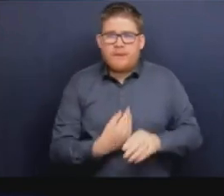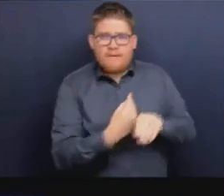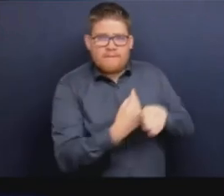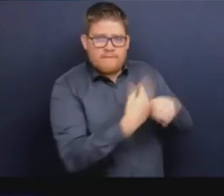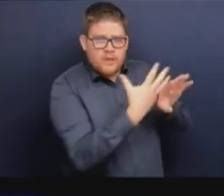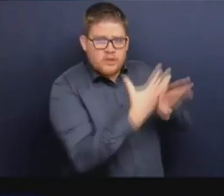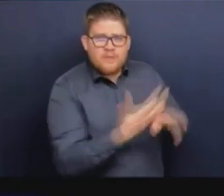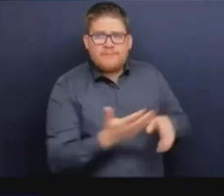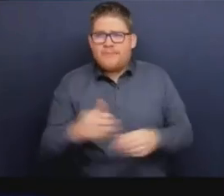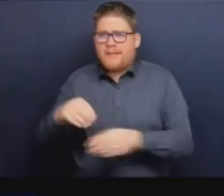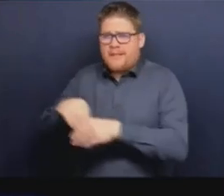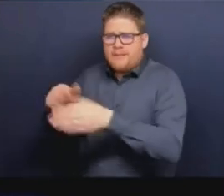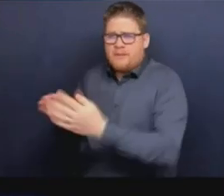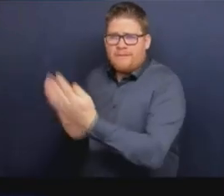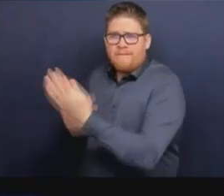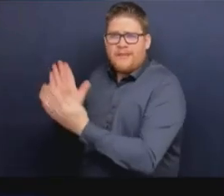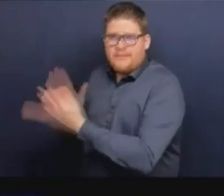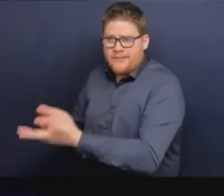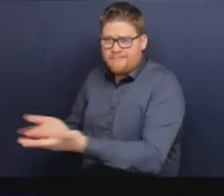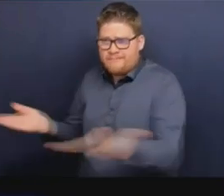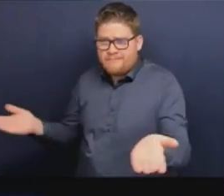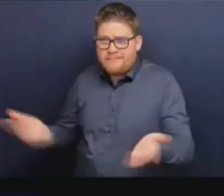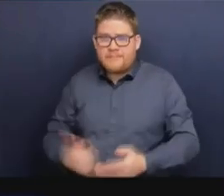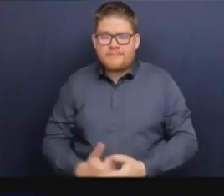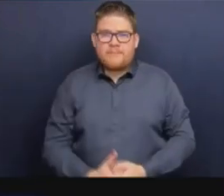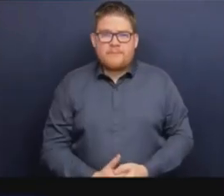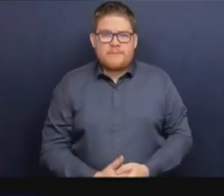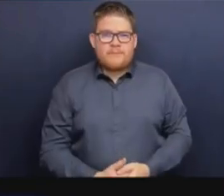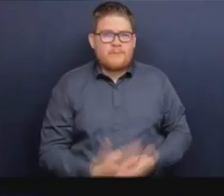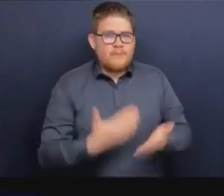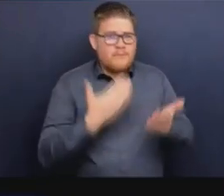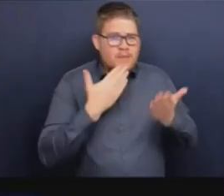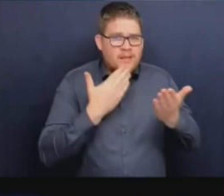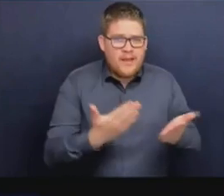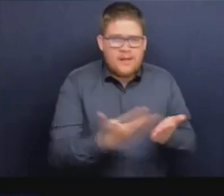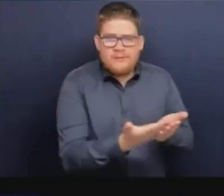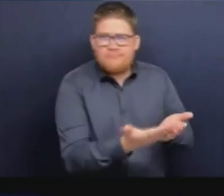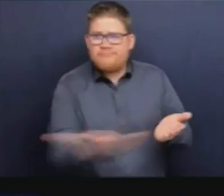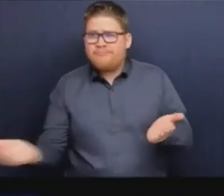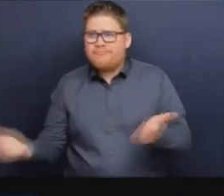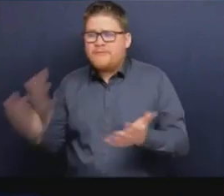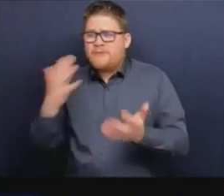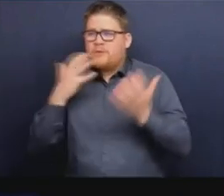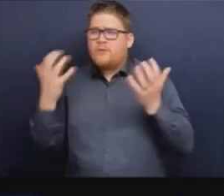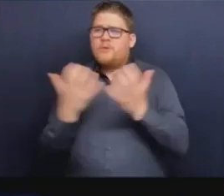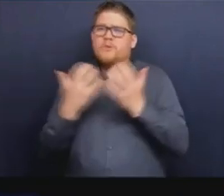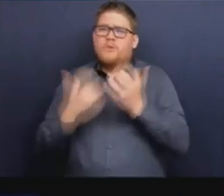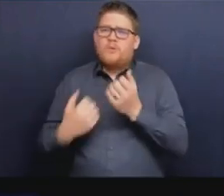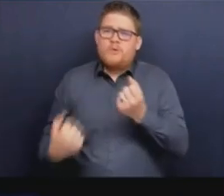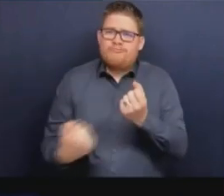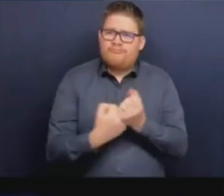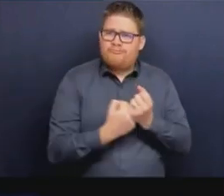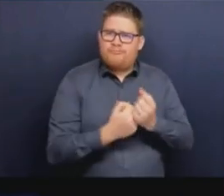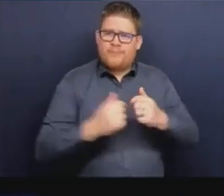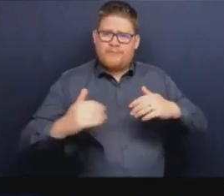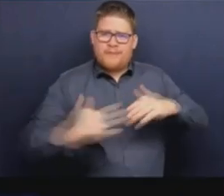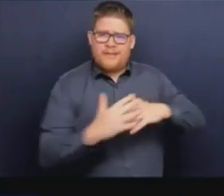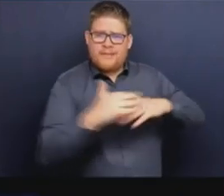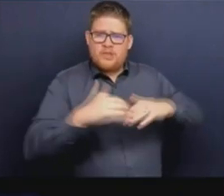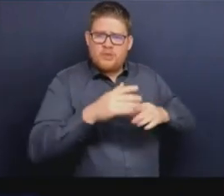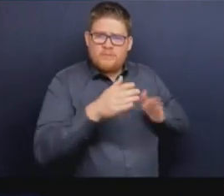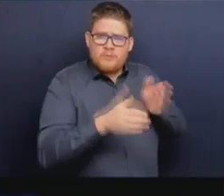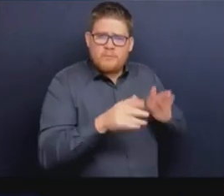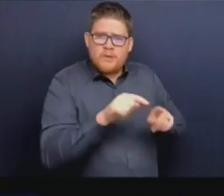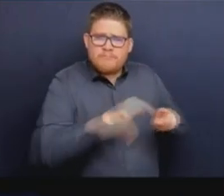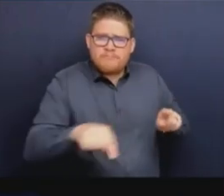Thank you to the countless people who have supported this work, to the Indigenous peoples and community organizations who took